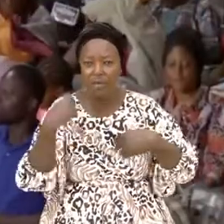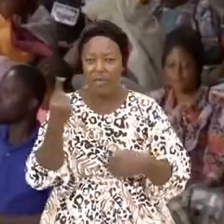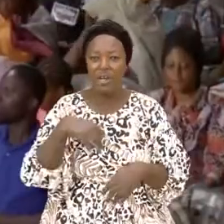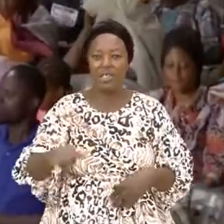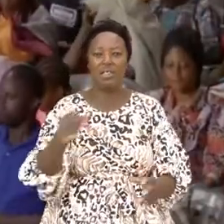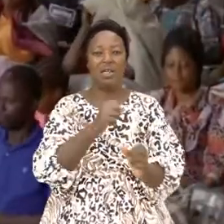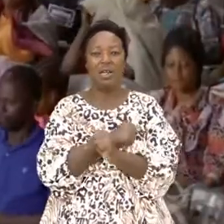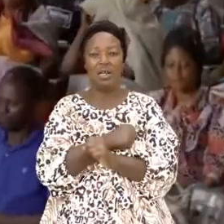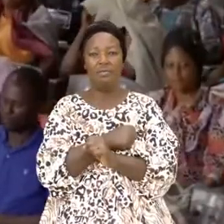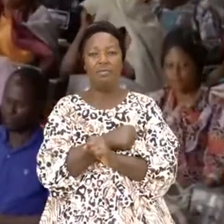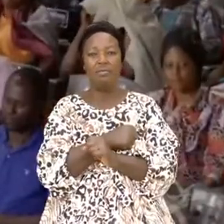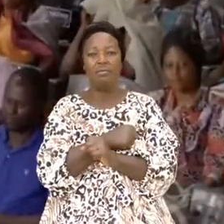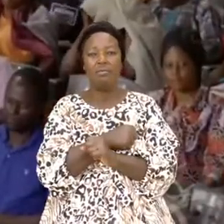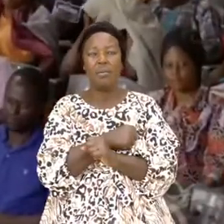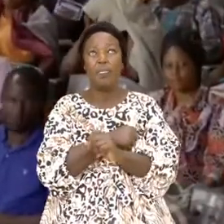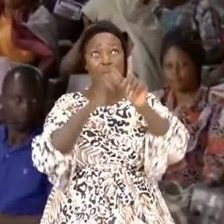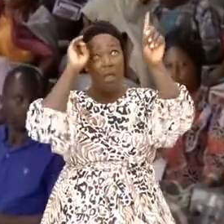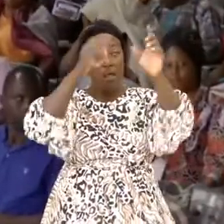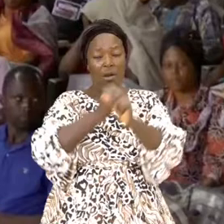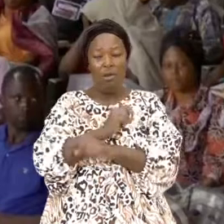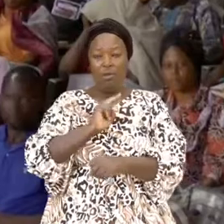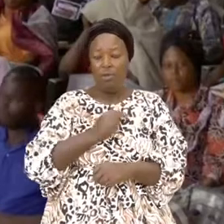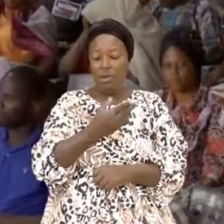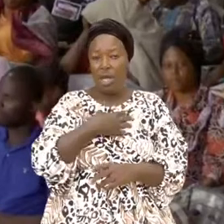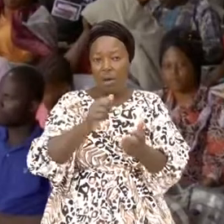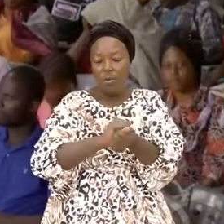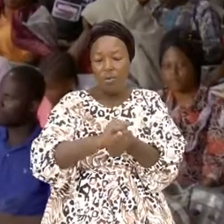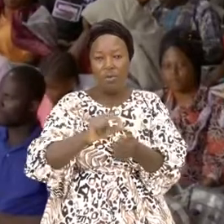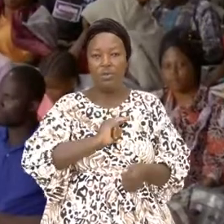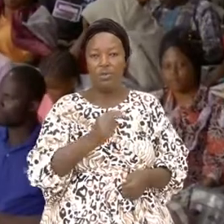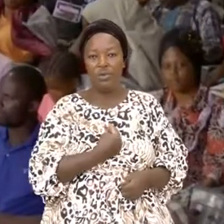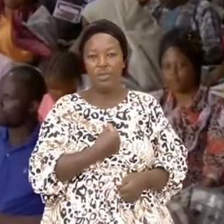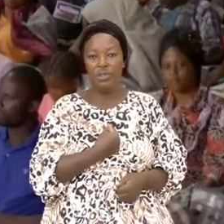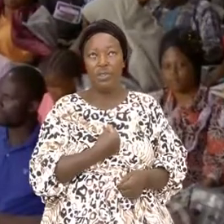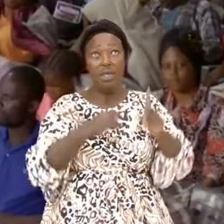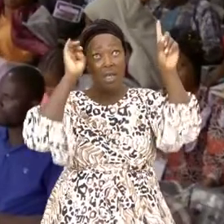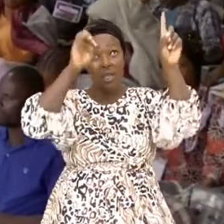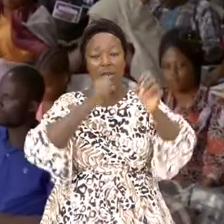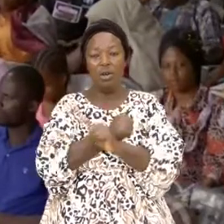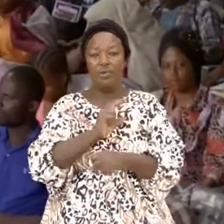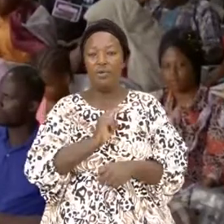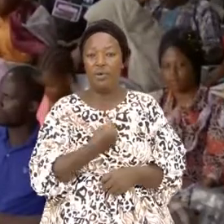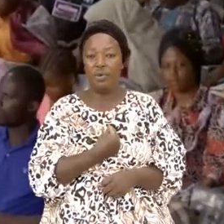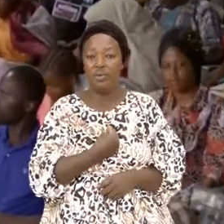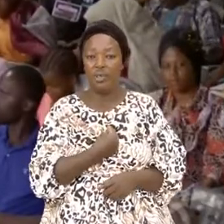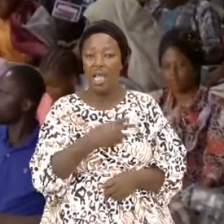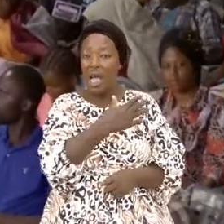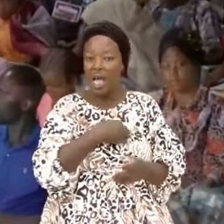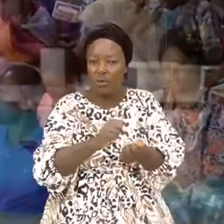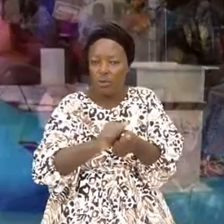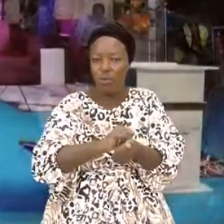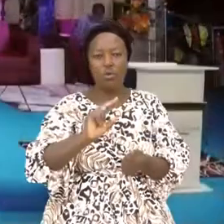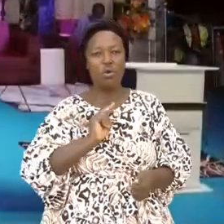He loved us and washed us. He loved us and